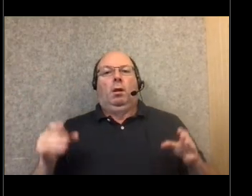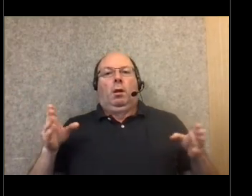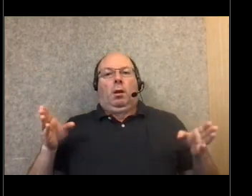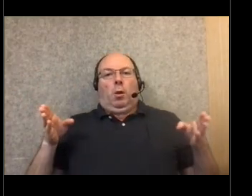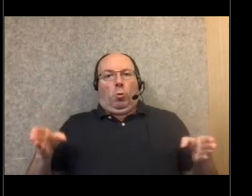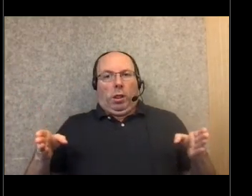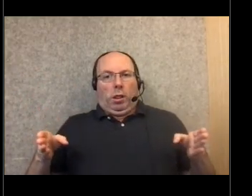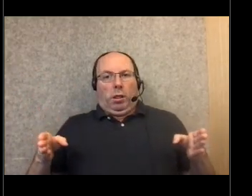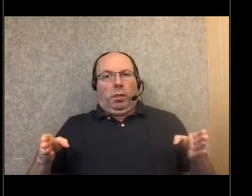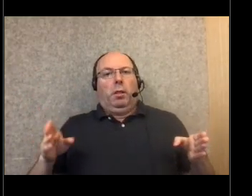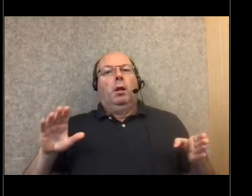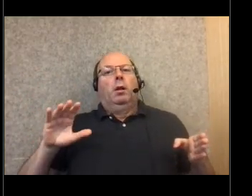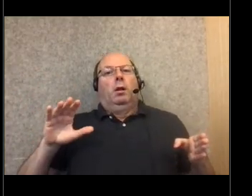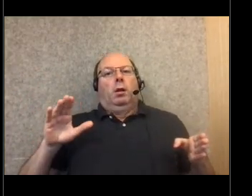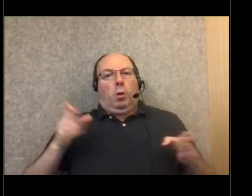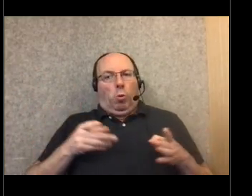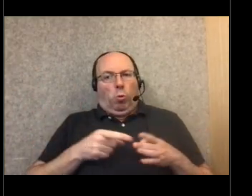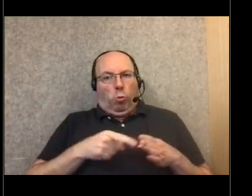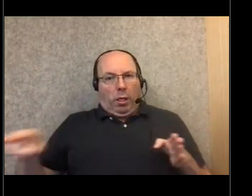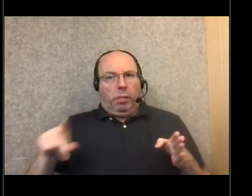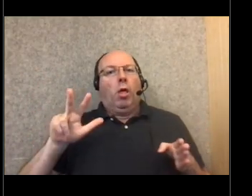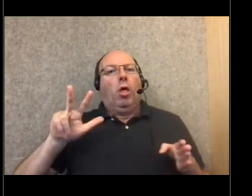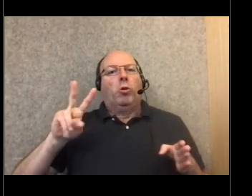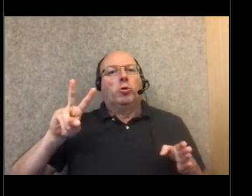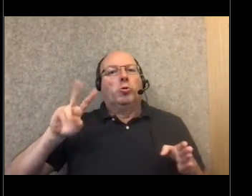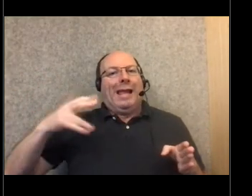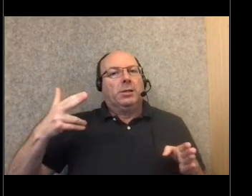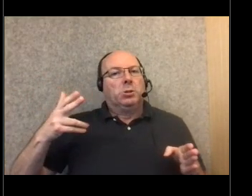a minimum width of 32 inches,